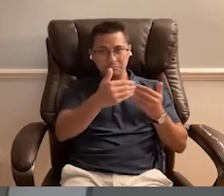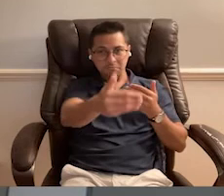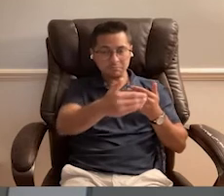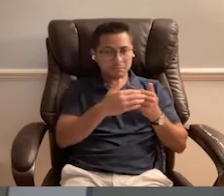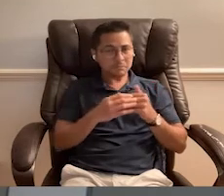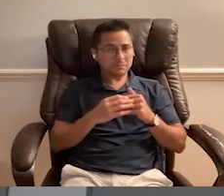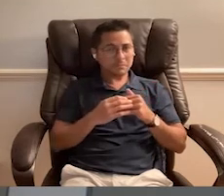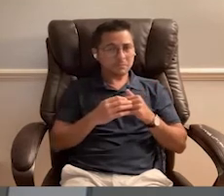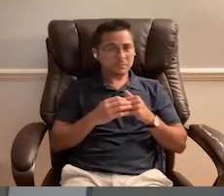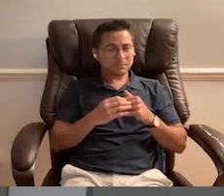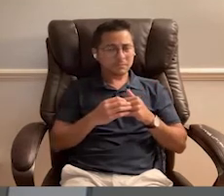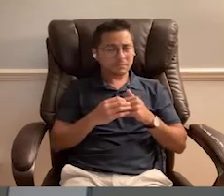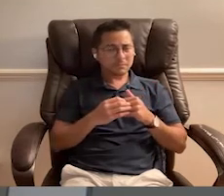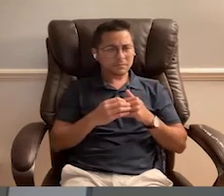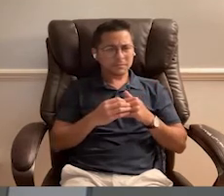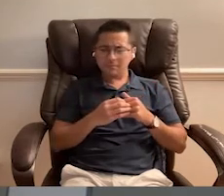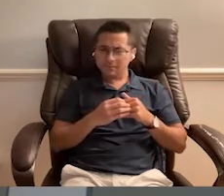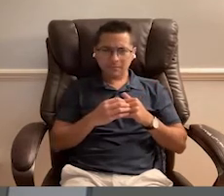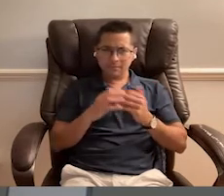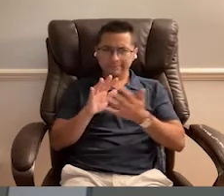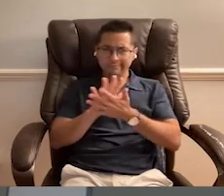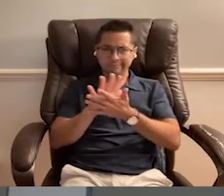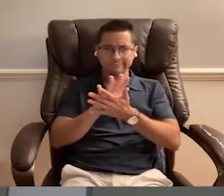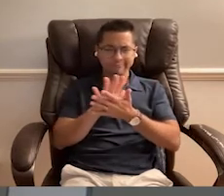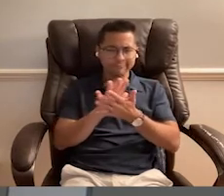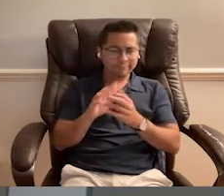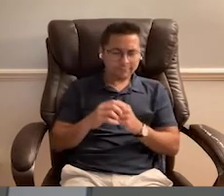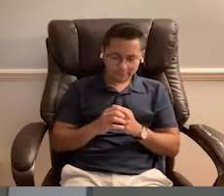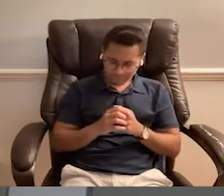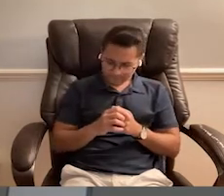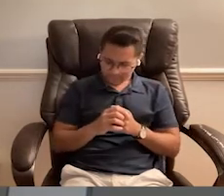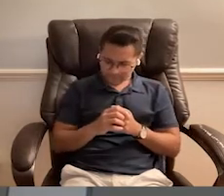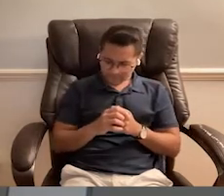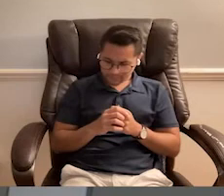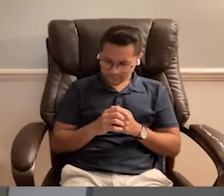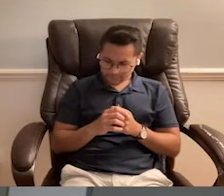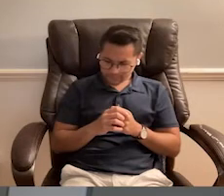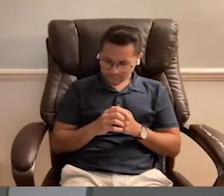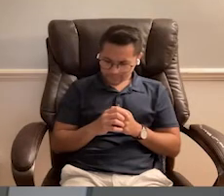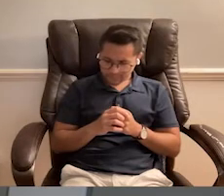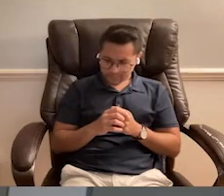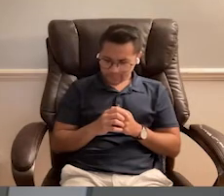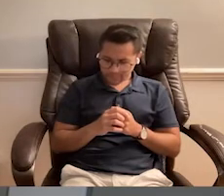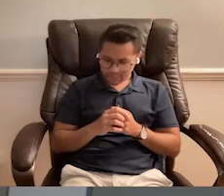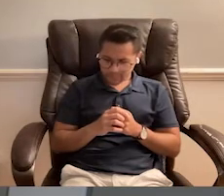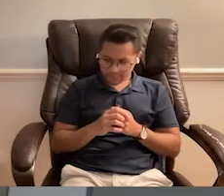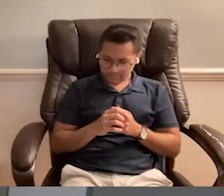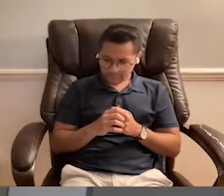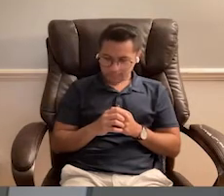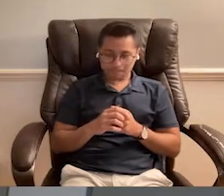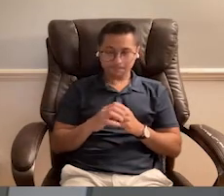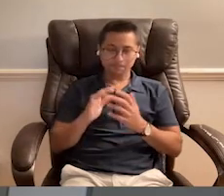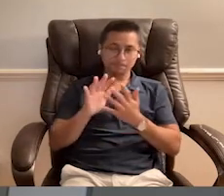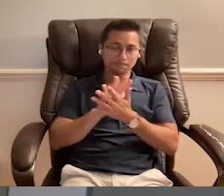in depth about autism in a few slides and yeah. about that. So, Jim. Yeah, before you jump, I just want to go back to what this person said.